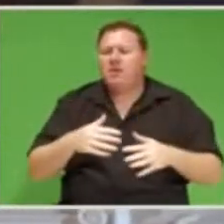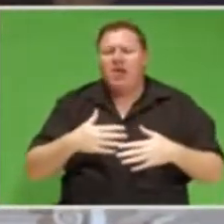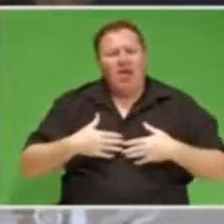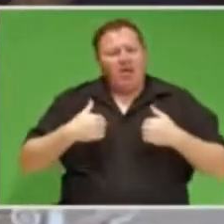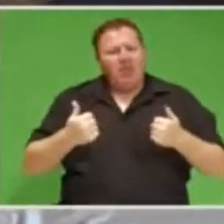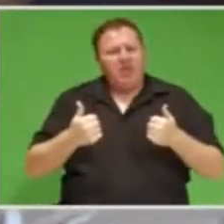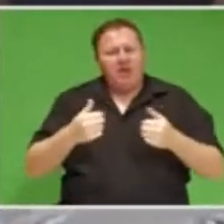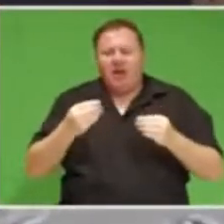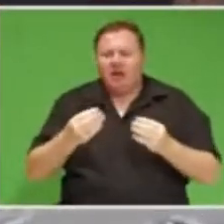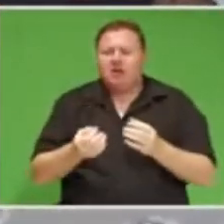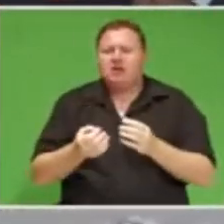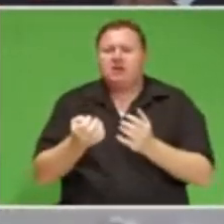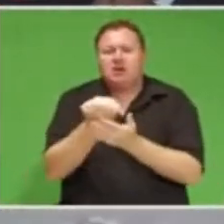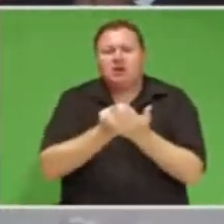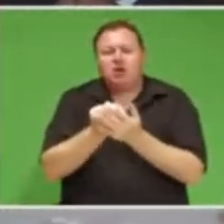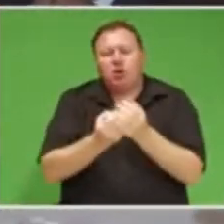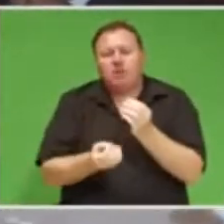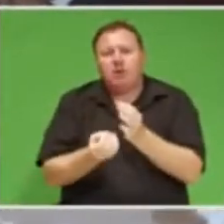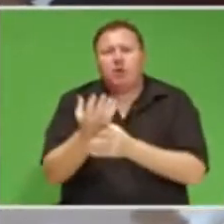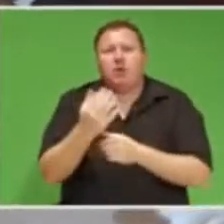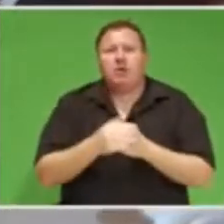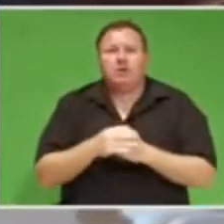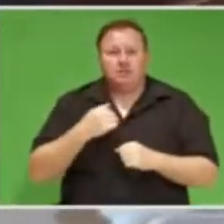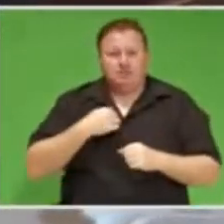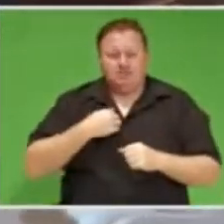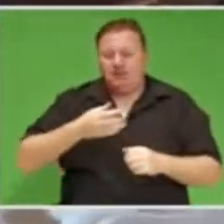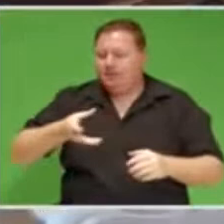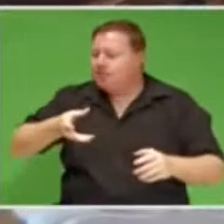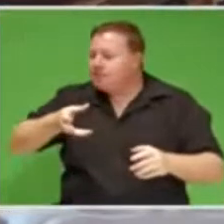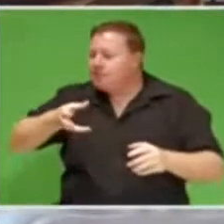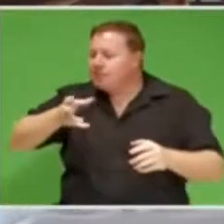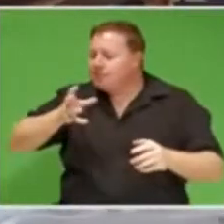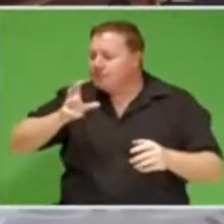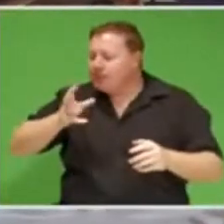economy. As I drink my water now.